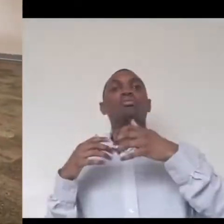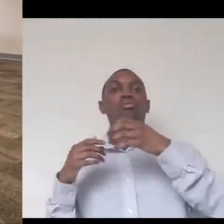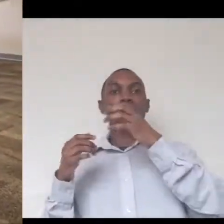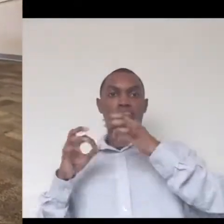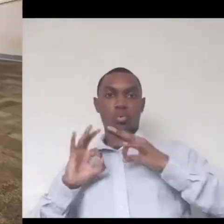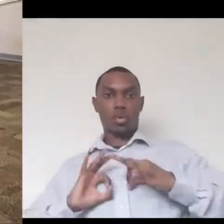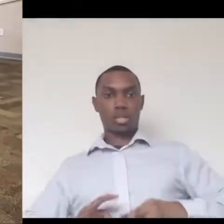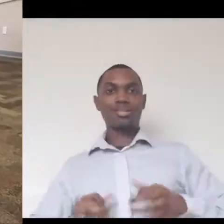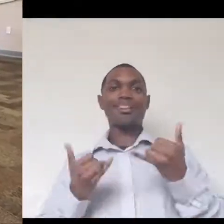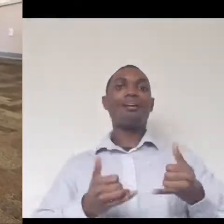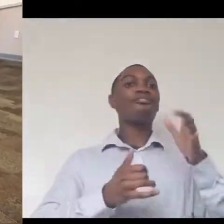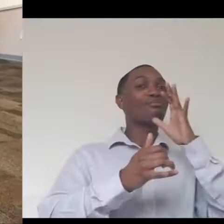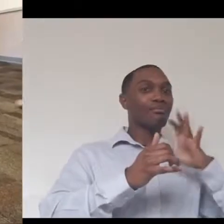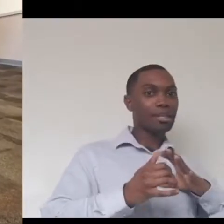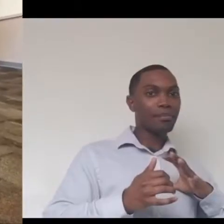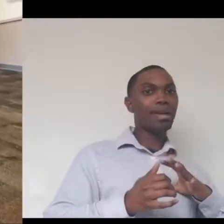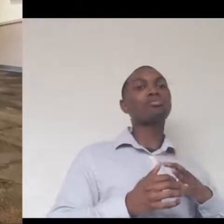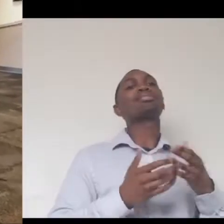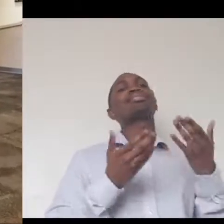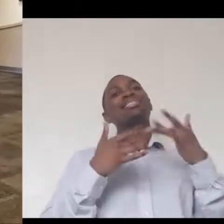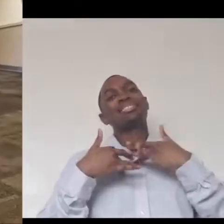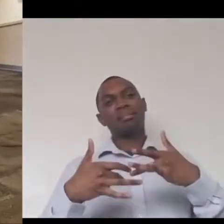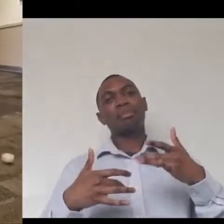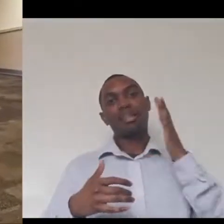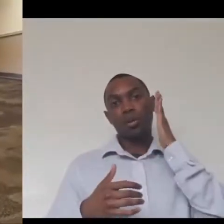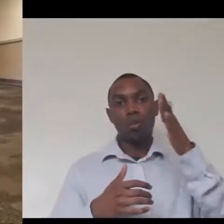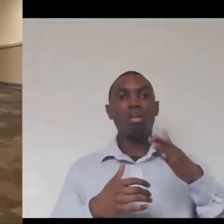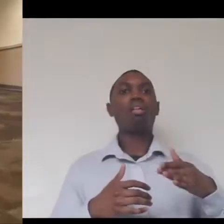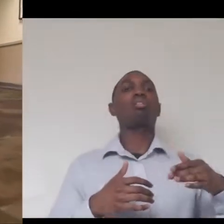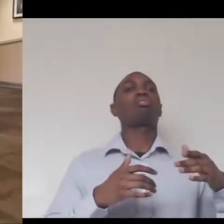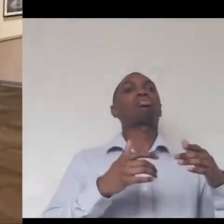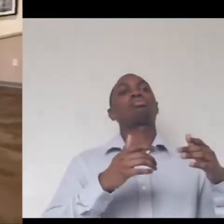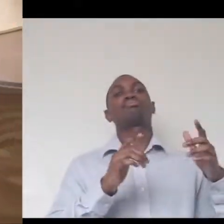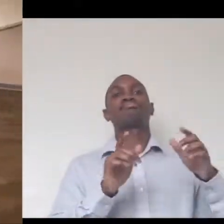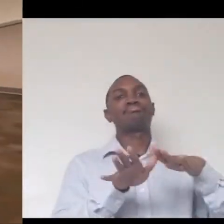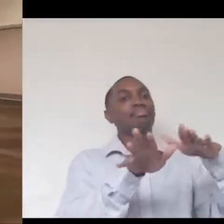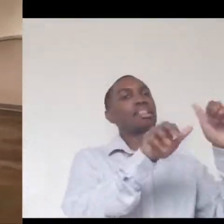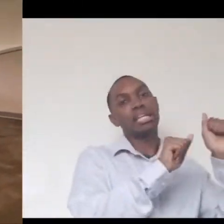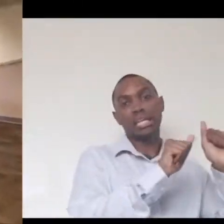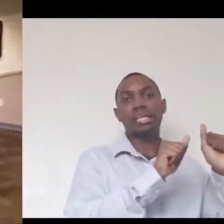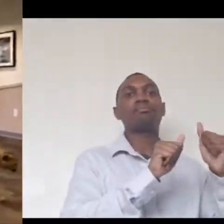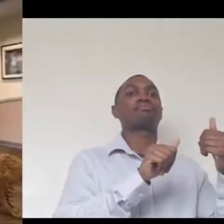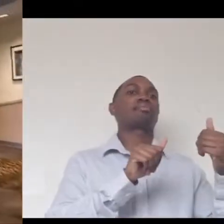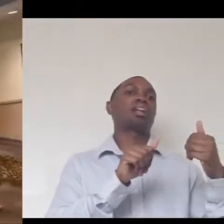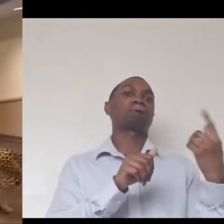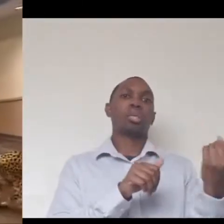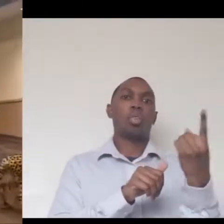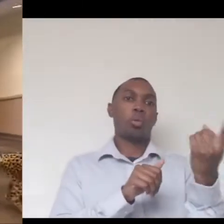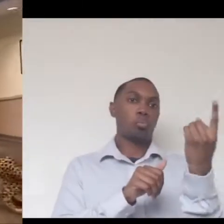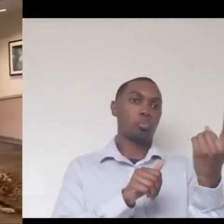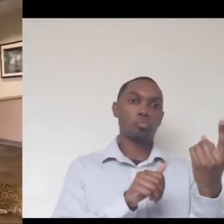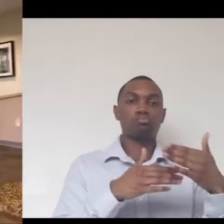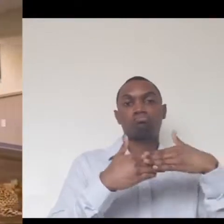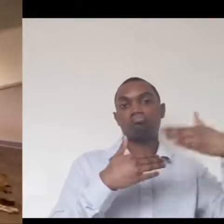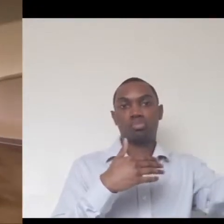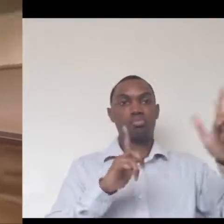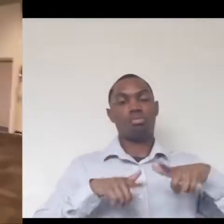separate on their own and live a solitary lifestyle like a lot of other cat species.